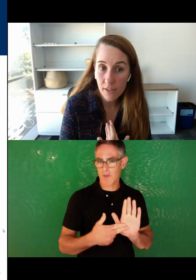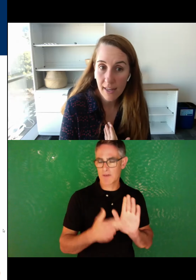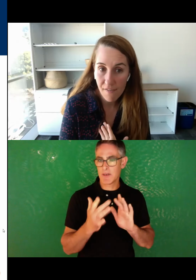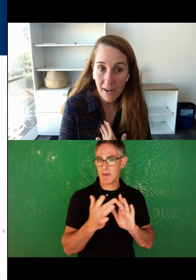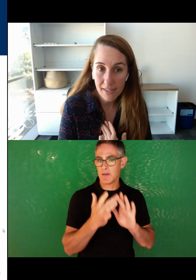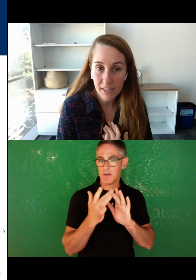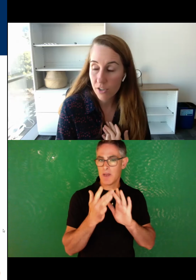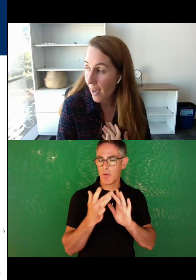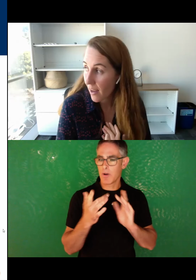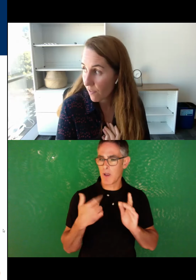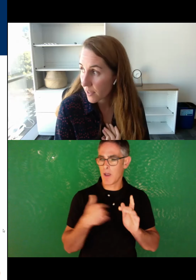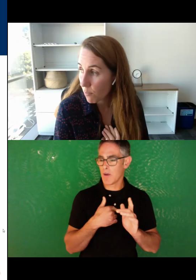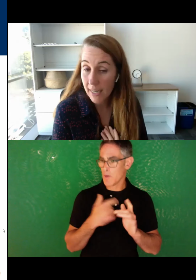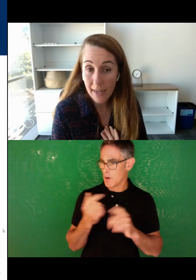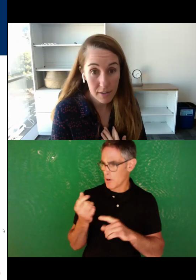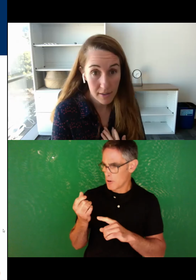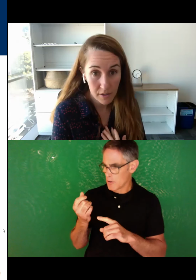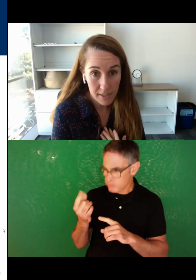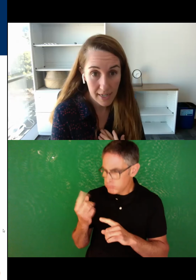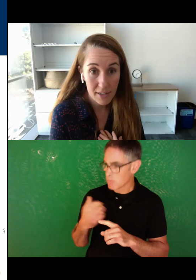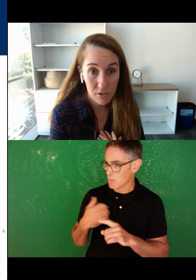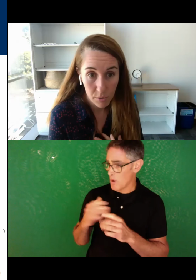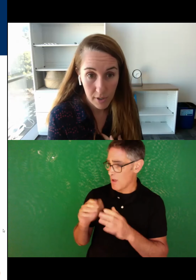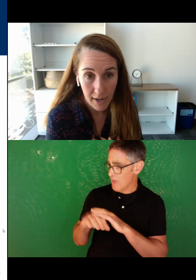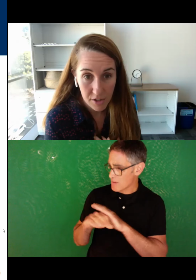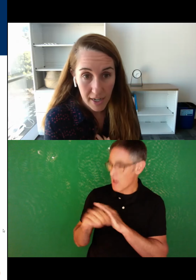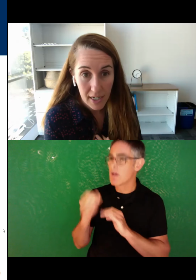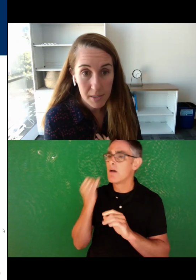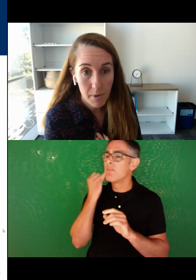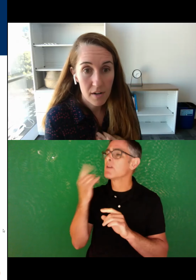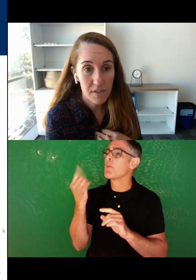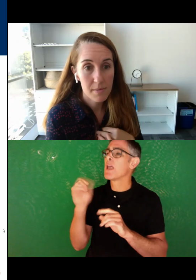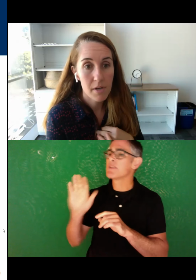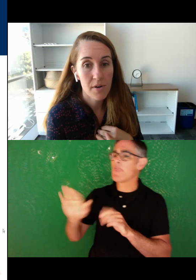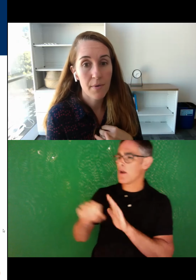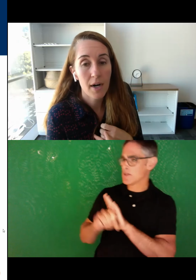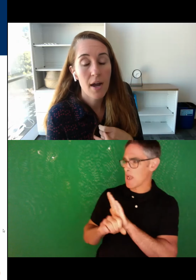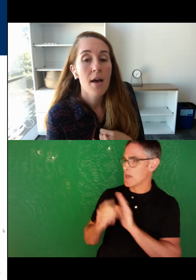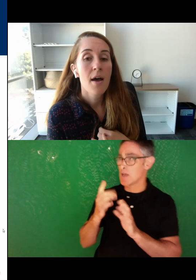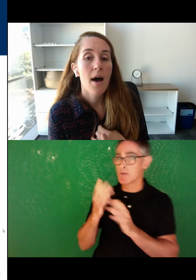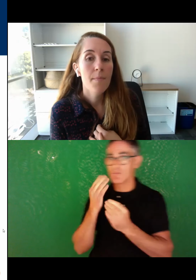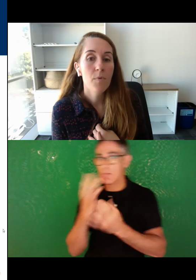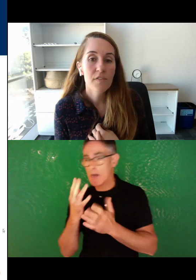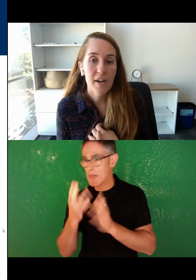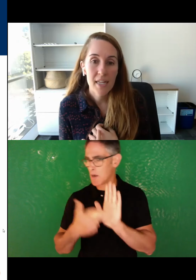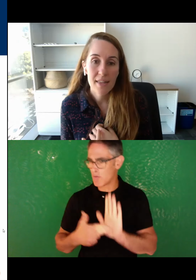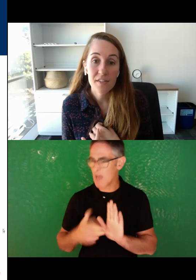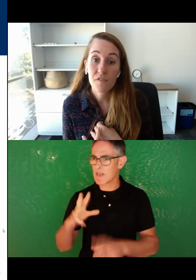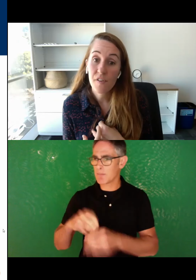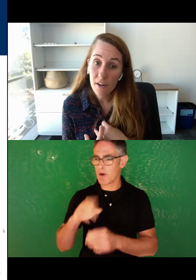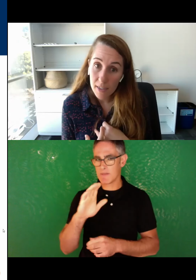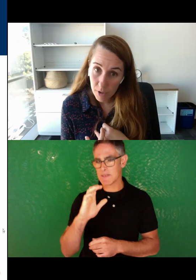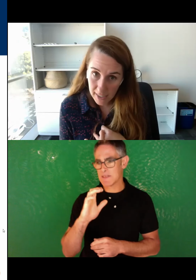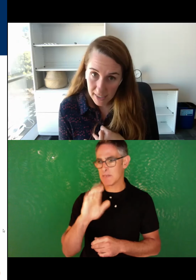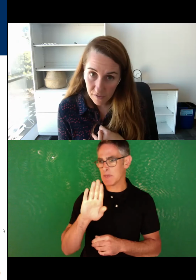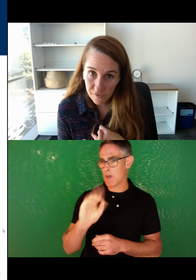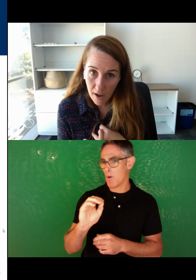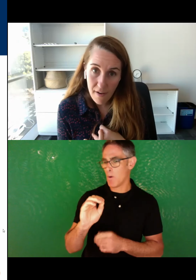the signal that they have access to that if somebody else in their state has reported contracting as part of a CBO network. We're finding that that's